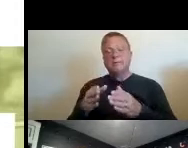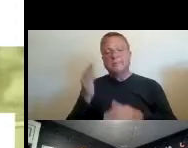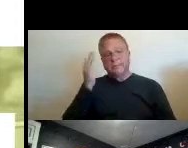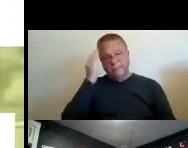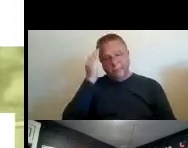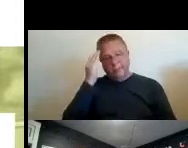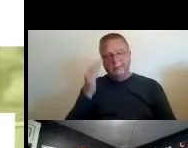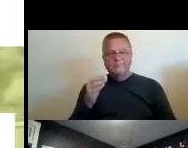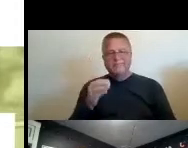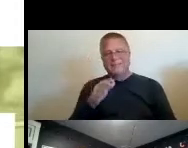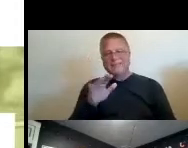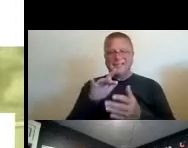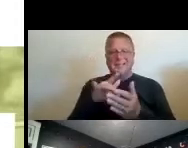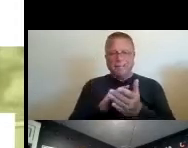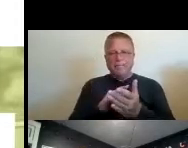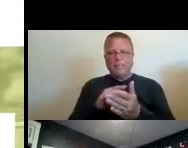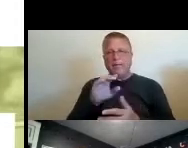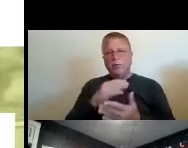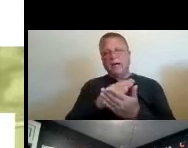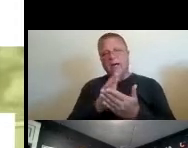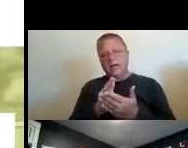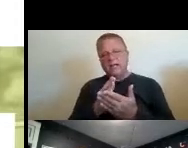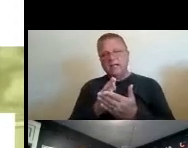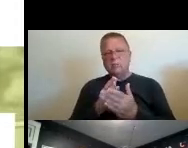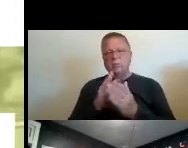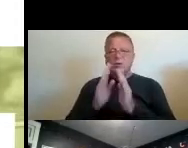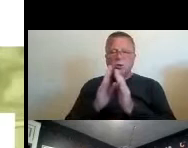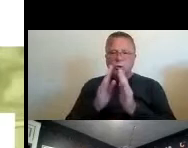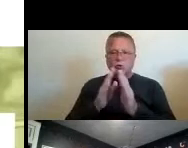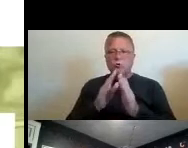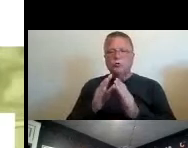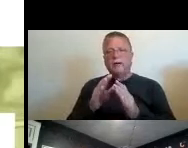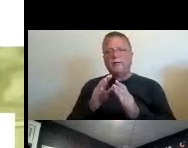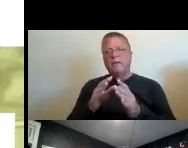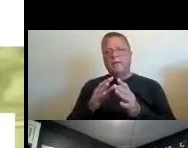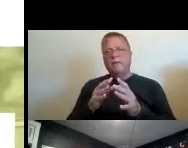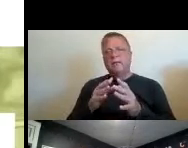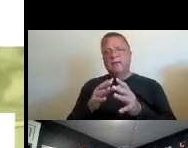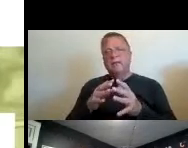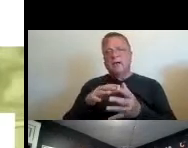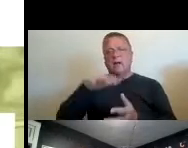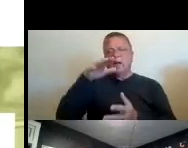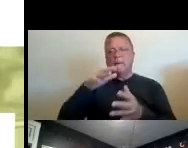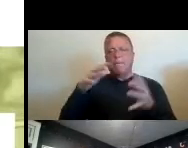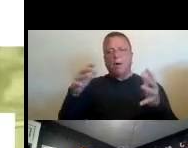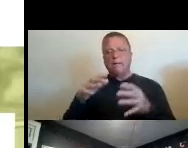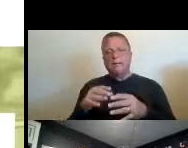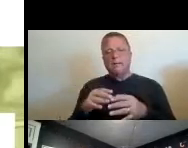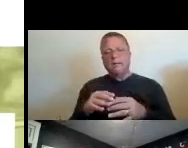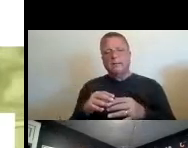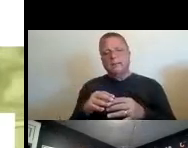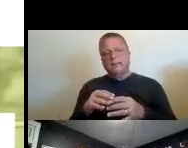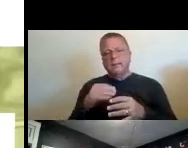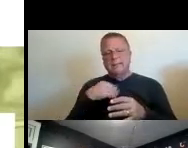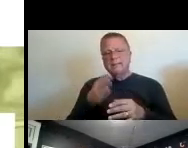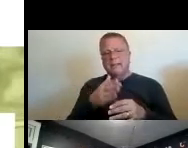sort of falls in a mid-range as far as traffic volumes go, a little bit more akin in right of way to Forbes than